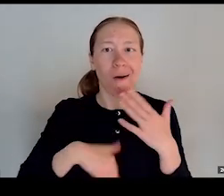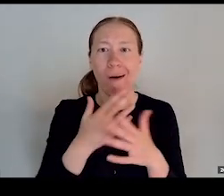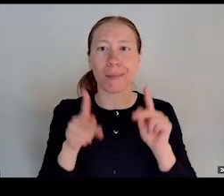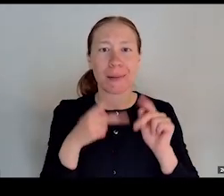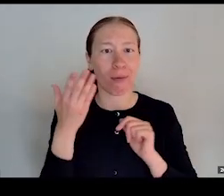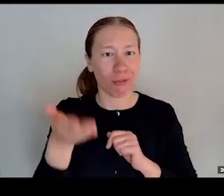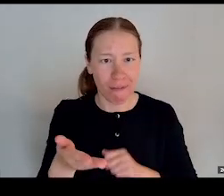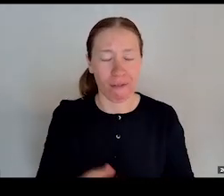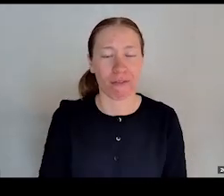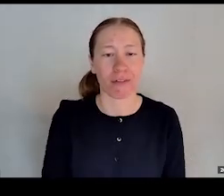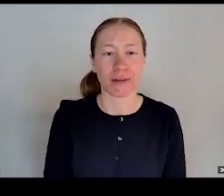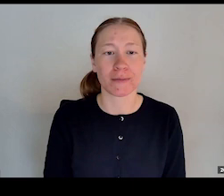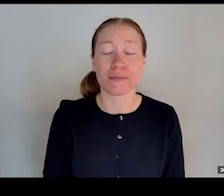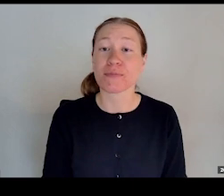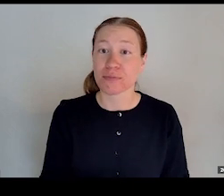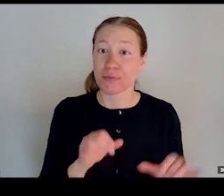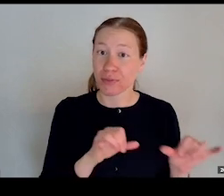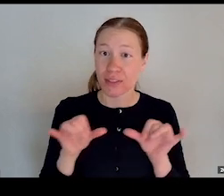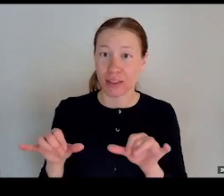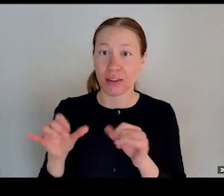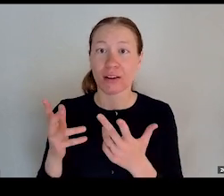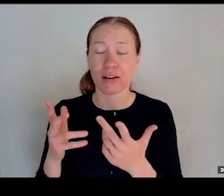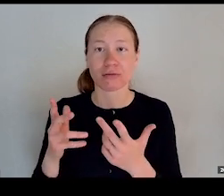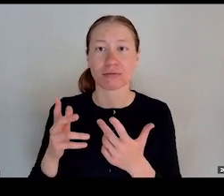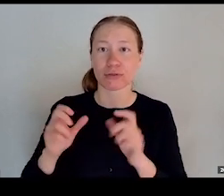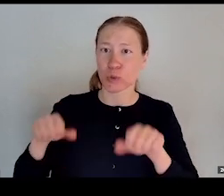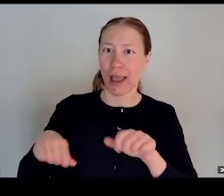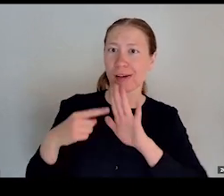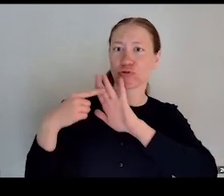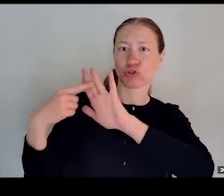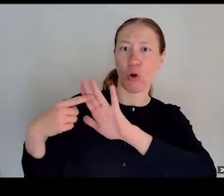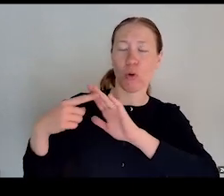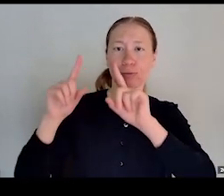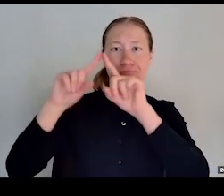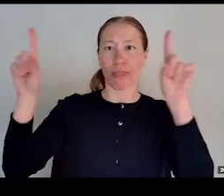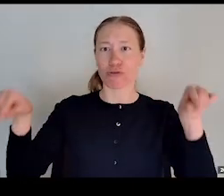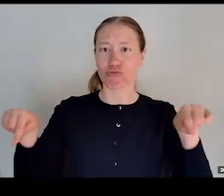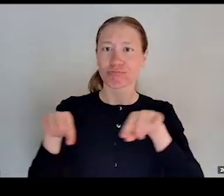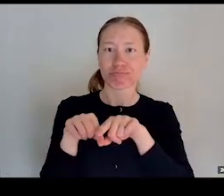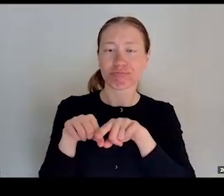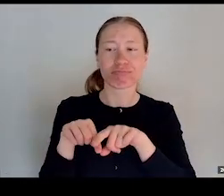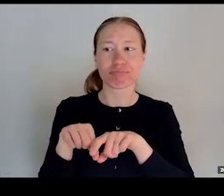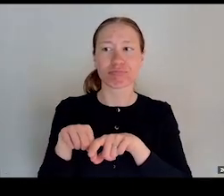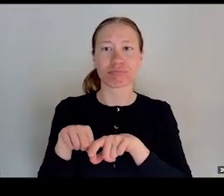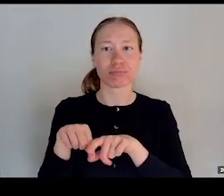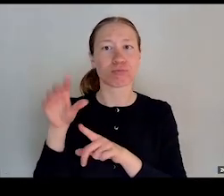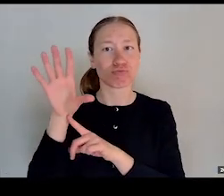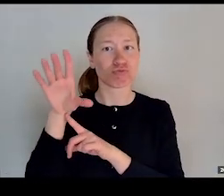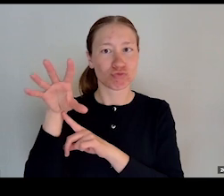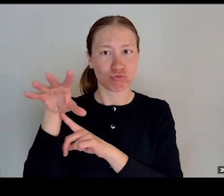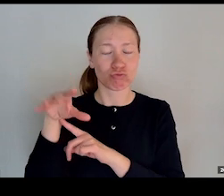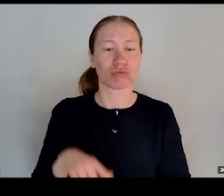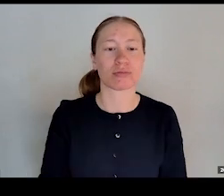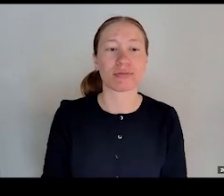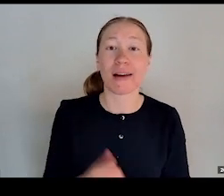Similarly, displaying the remote participants on a screen, such as a projector, so that they're more easily seen from those attending in